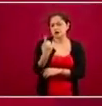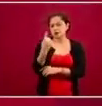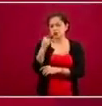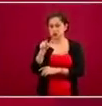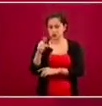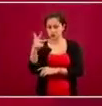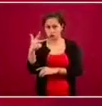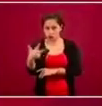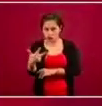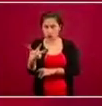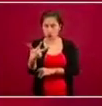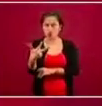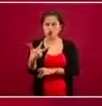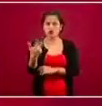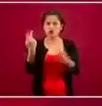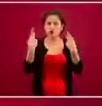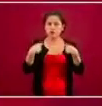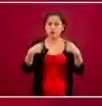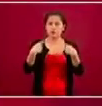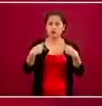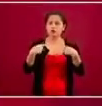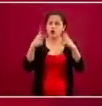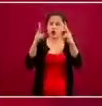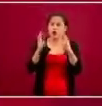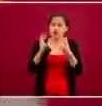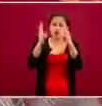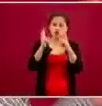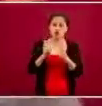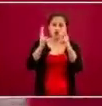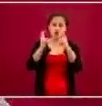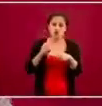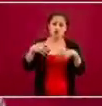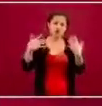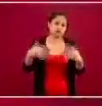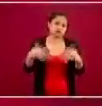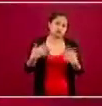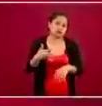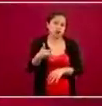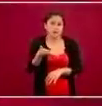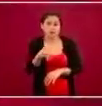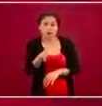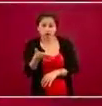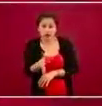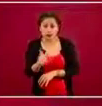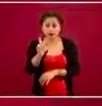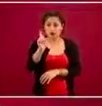million people that have had access to this website. So